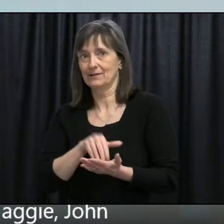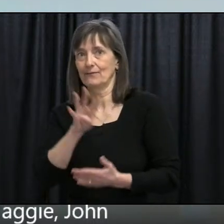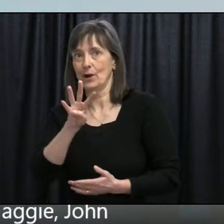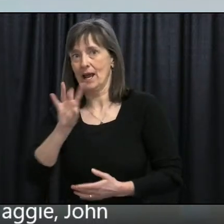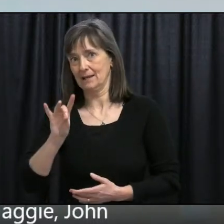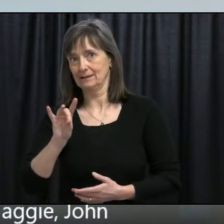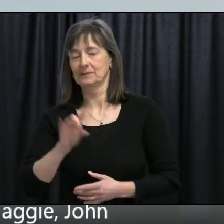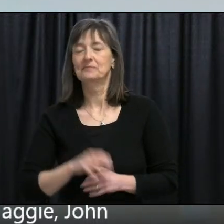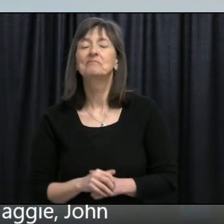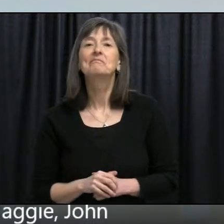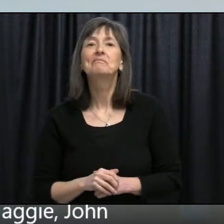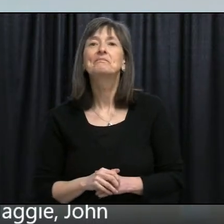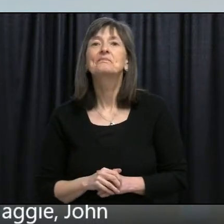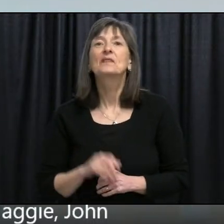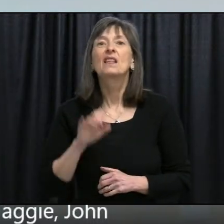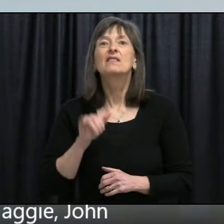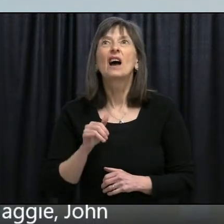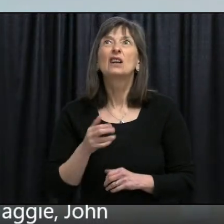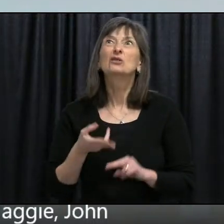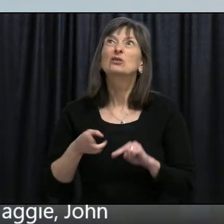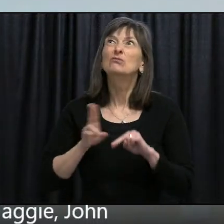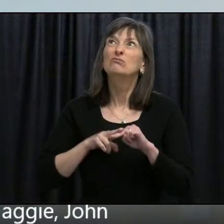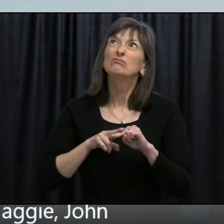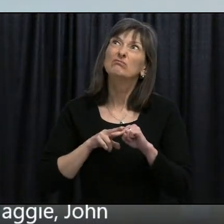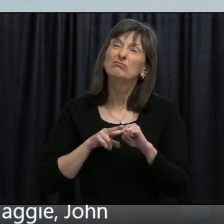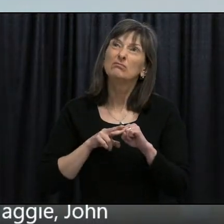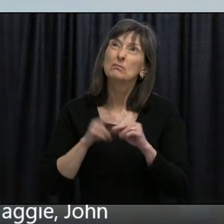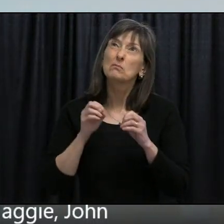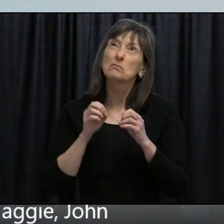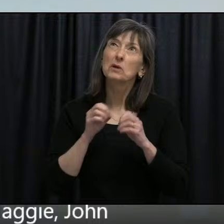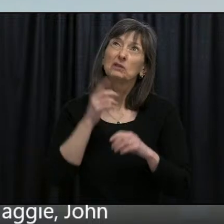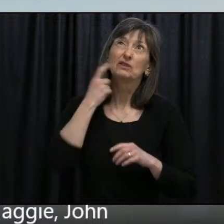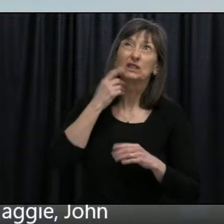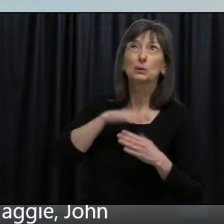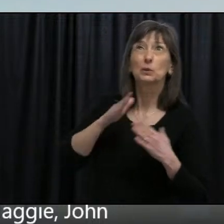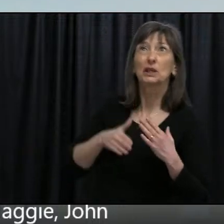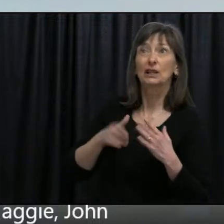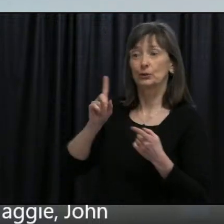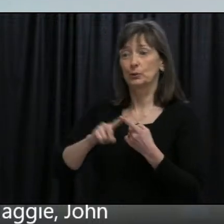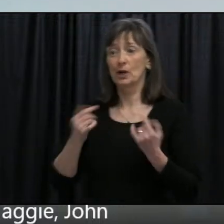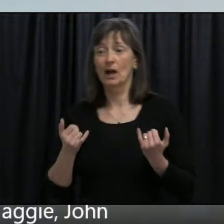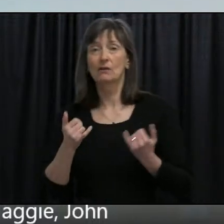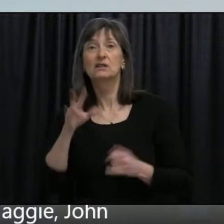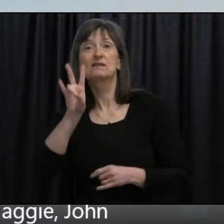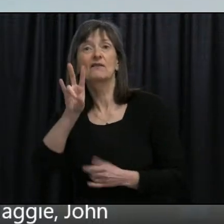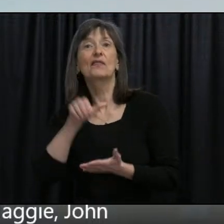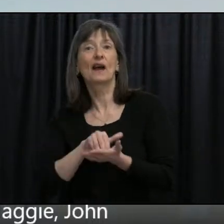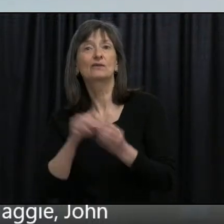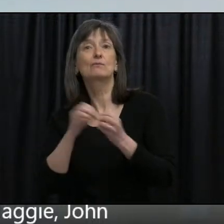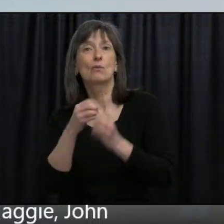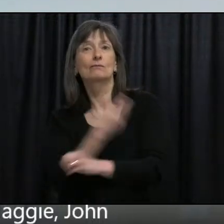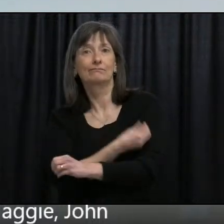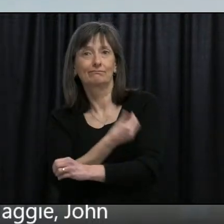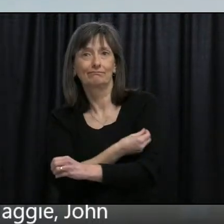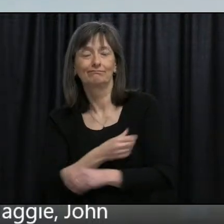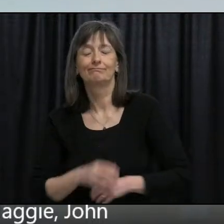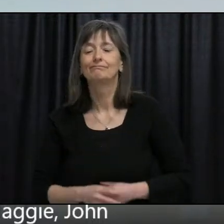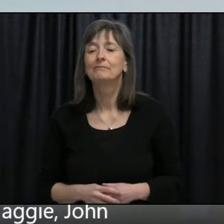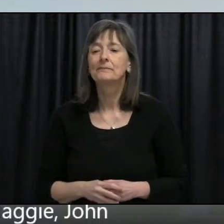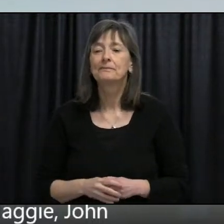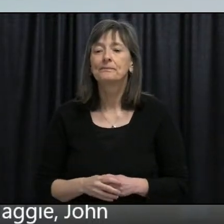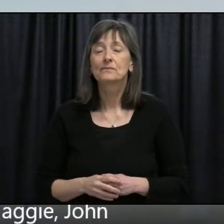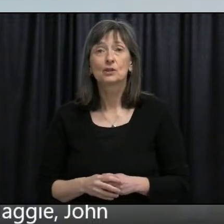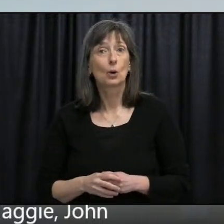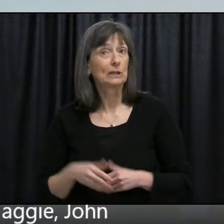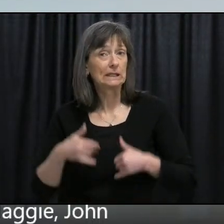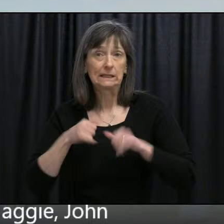that is an increase of just over 7,000 since the weekend. So we continue to roll this